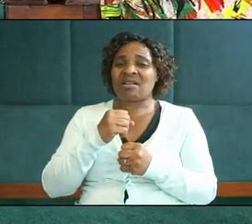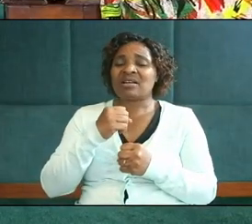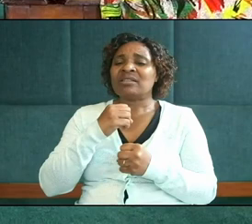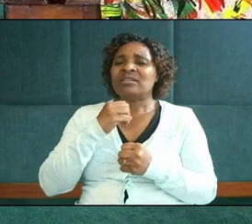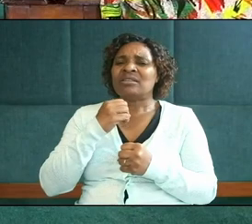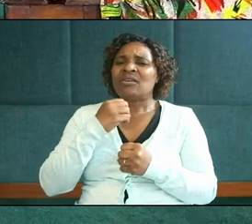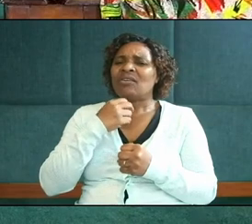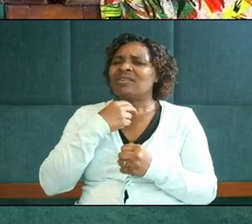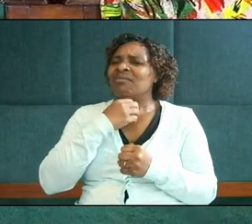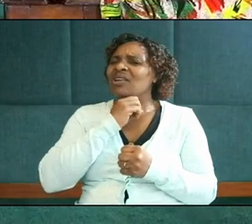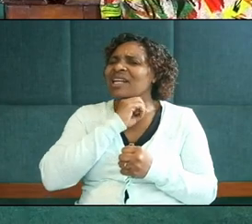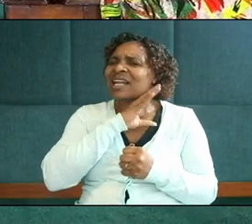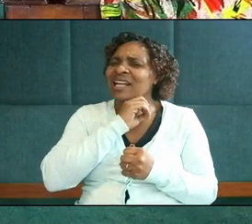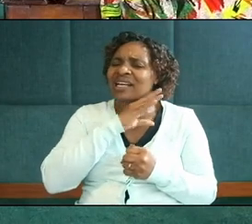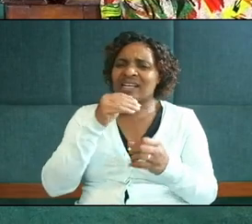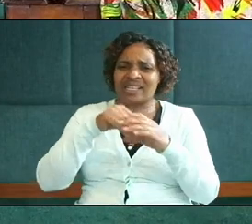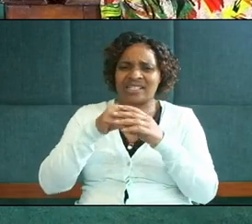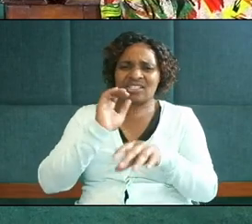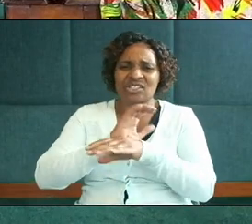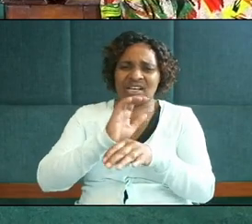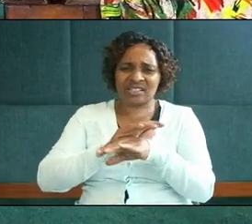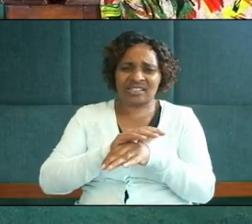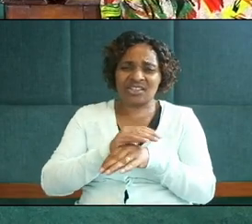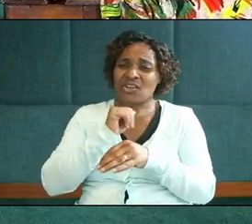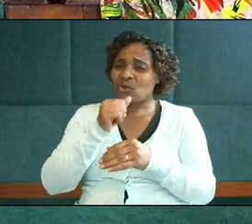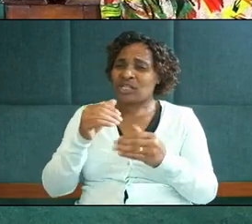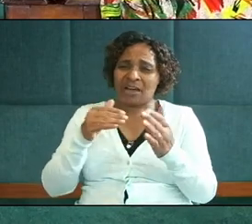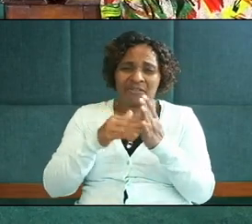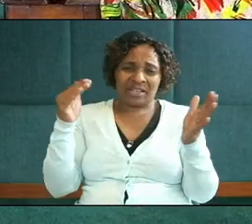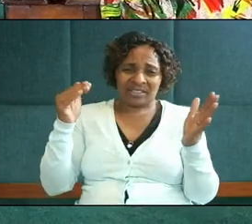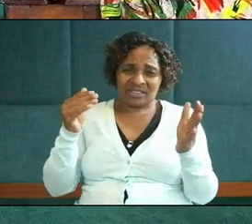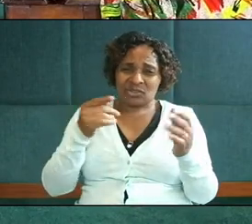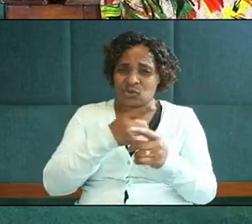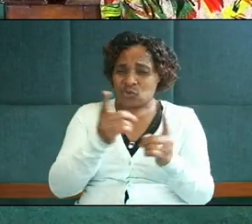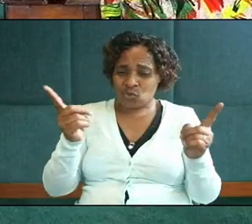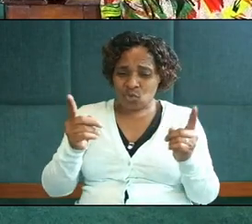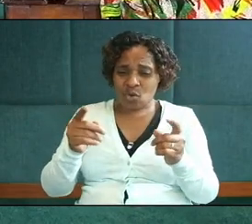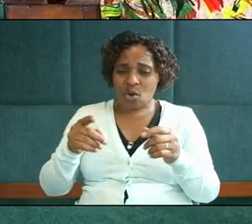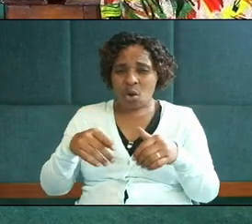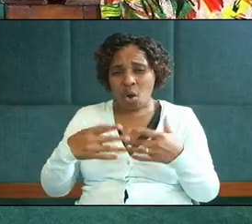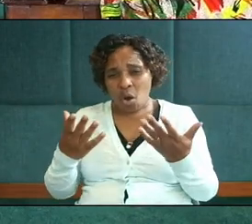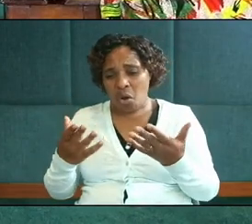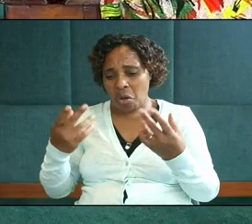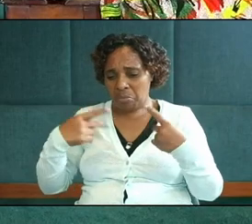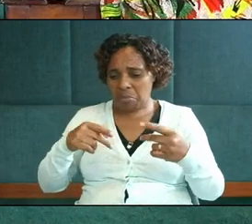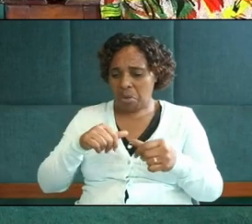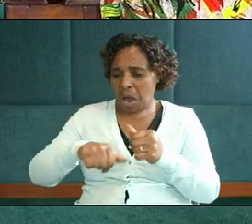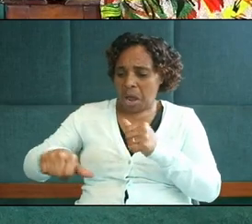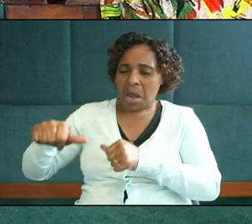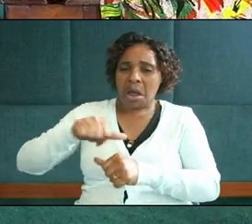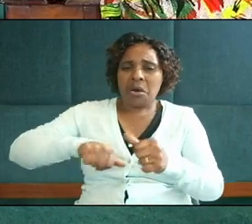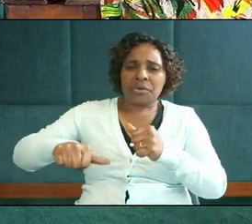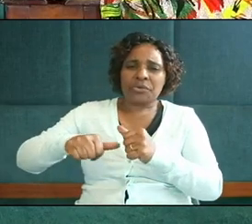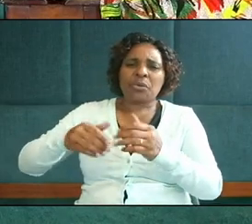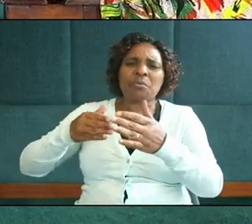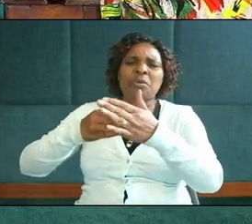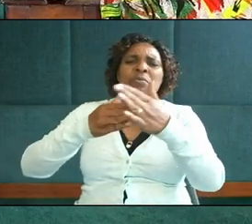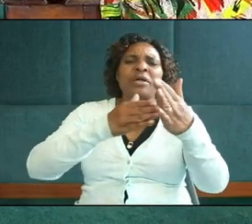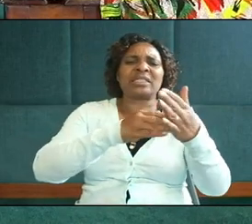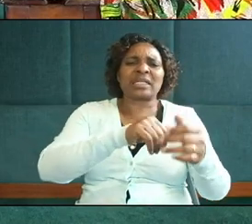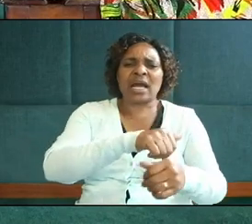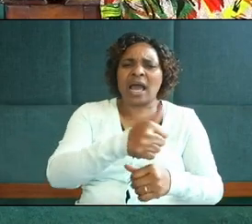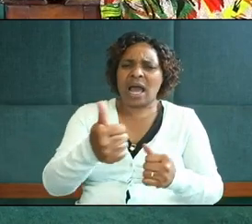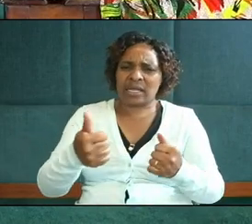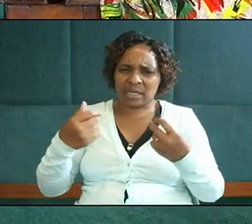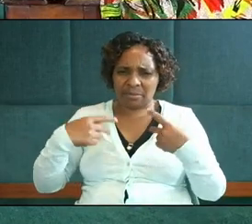about making noise is that it not only affects you, it affects the people around you. So it's like you're preventing other people